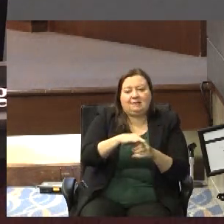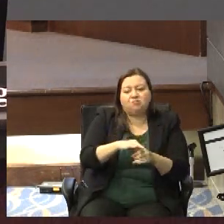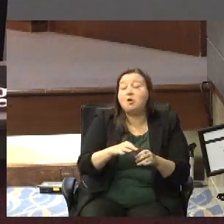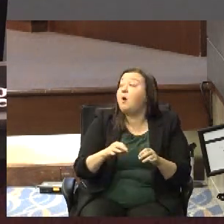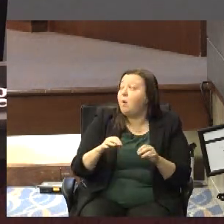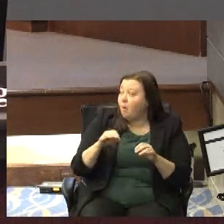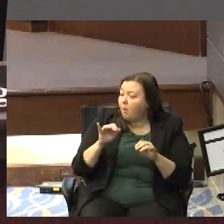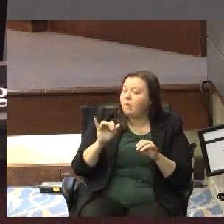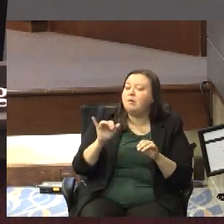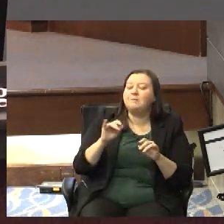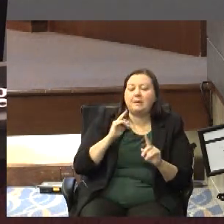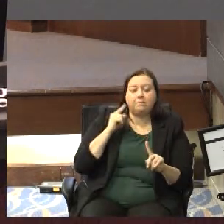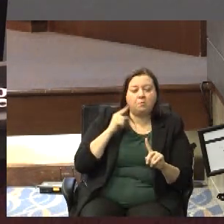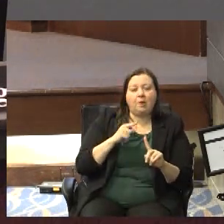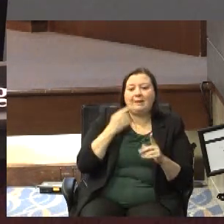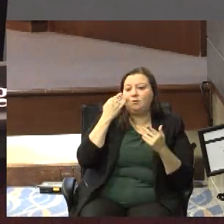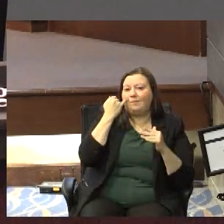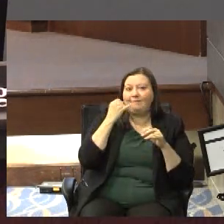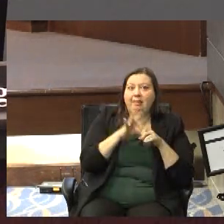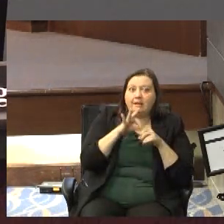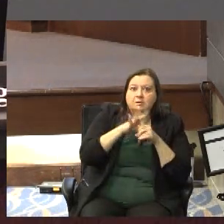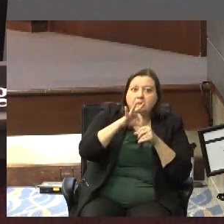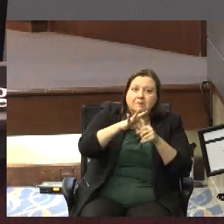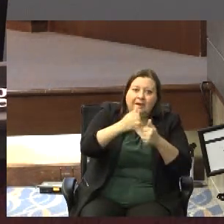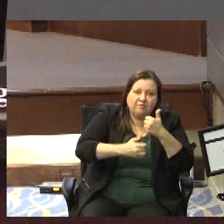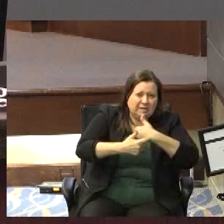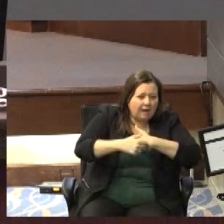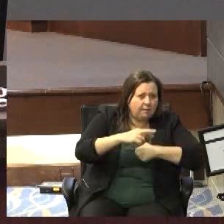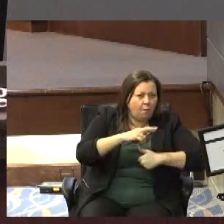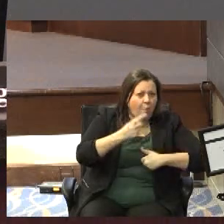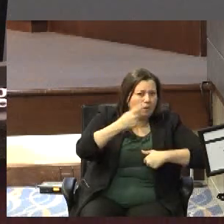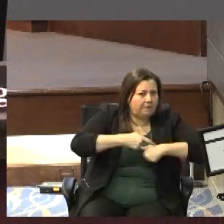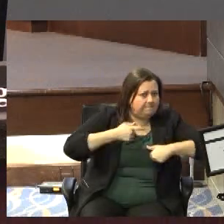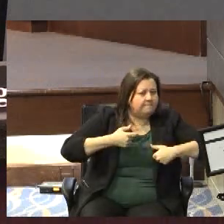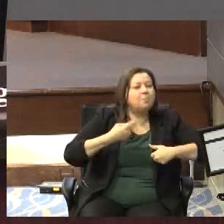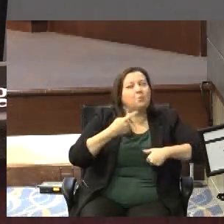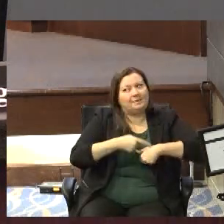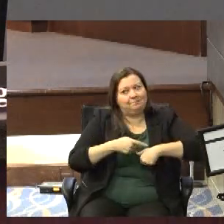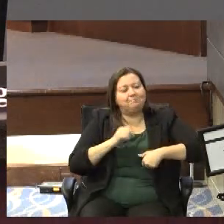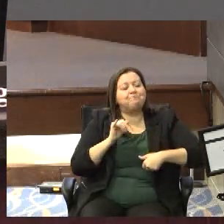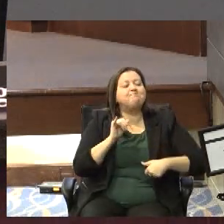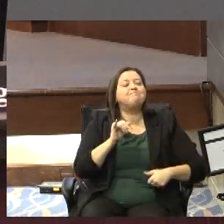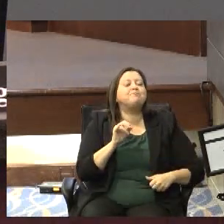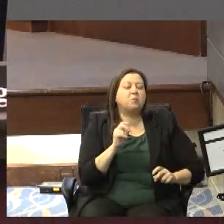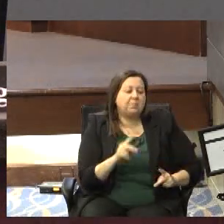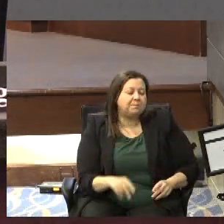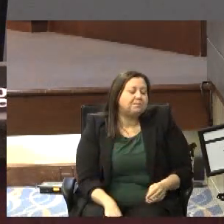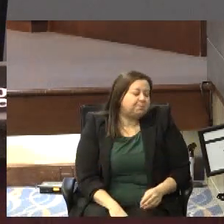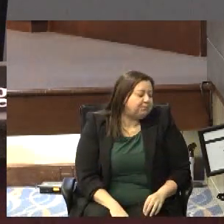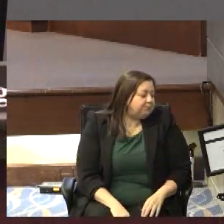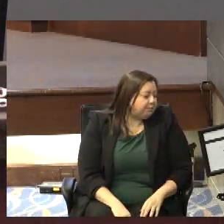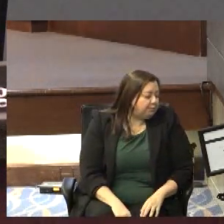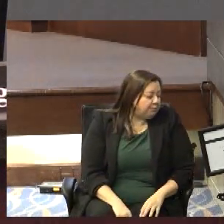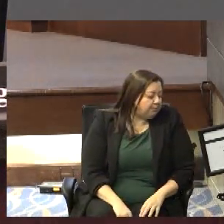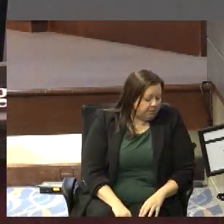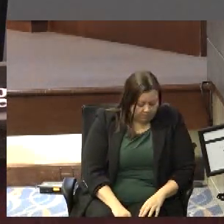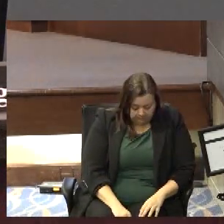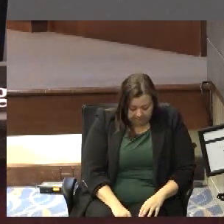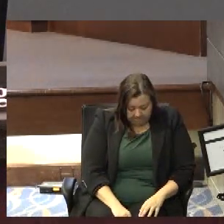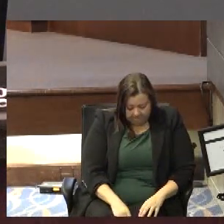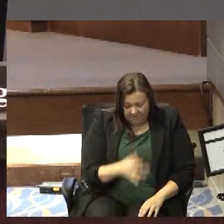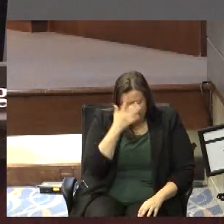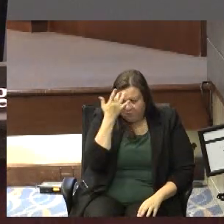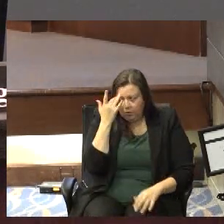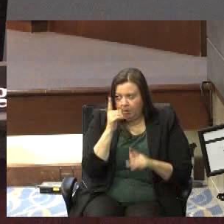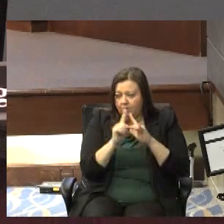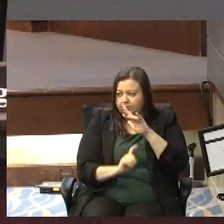wasn't a recurring election situation, sort of like with individual bonds and things like that. So, and I might have forgot my